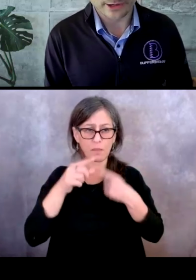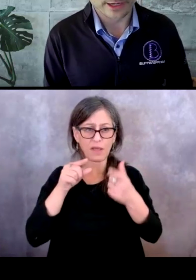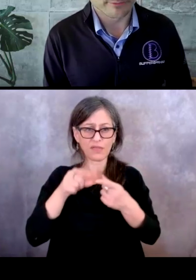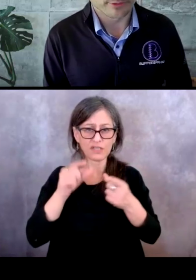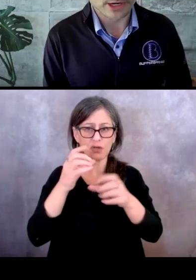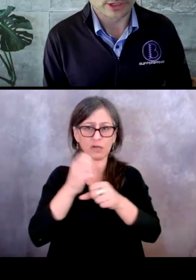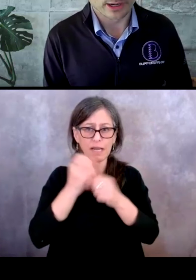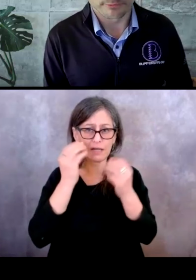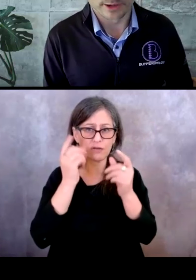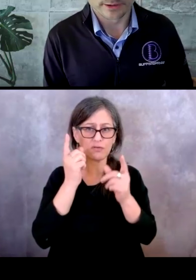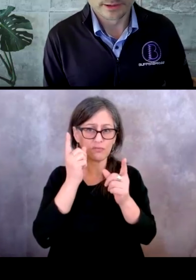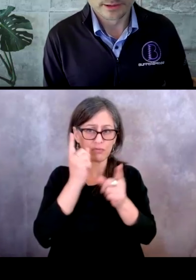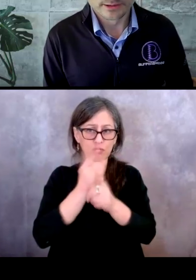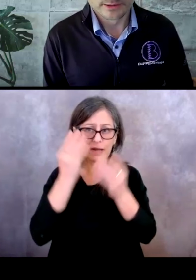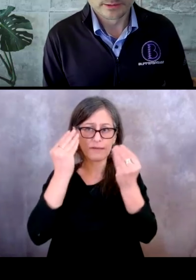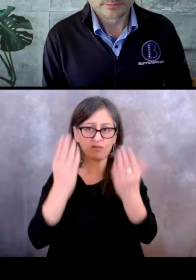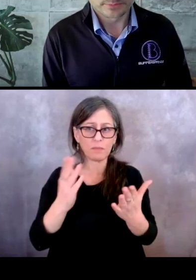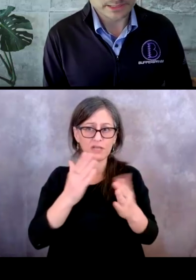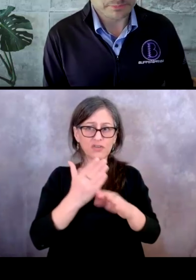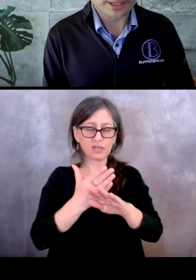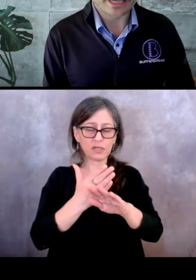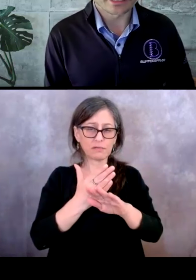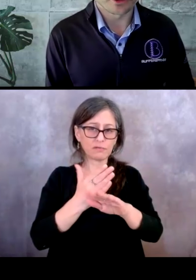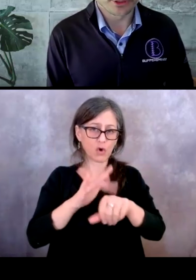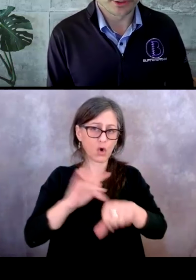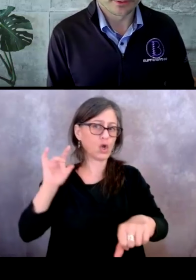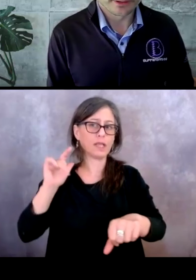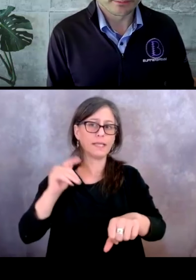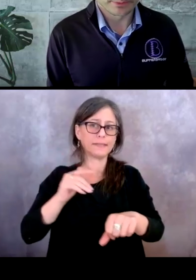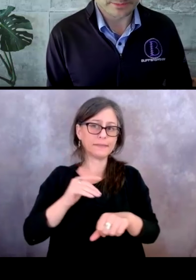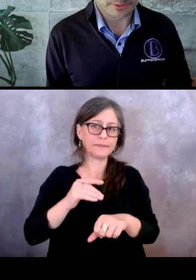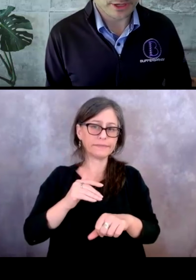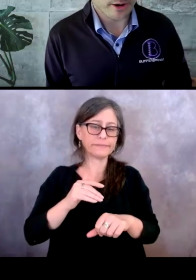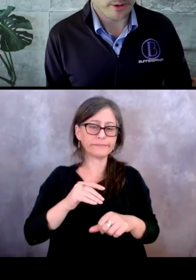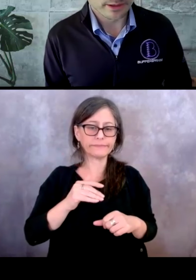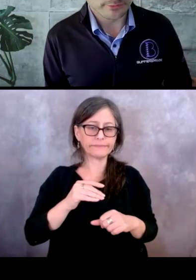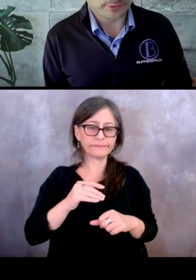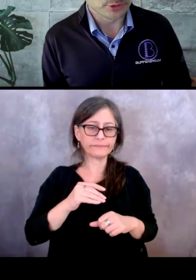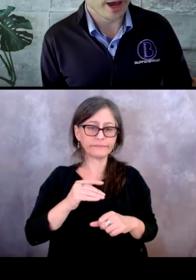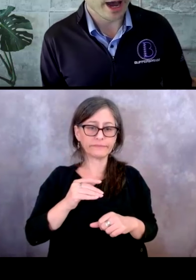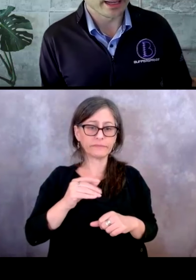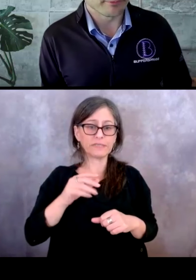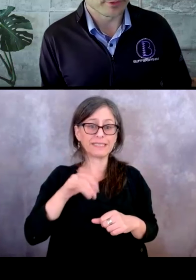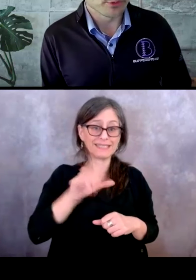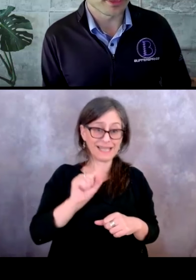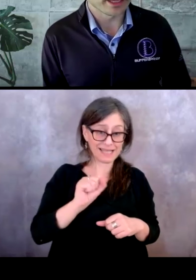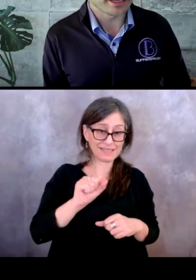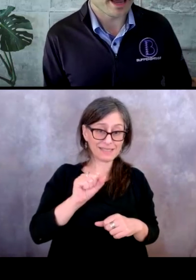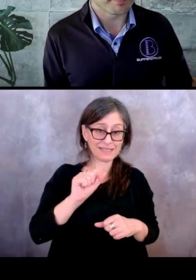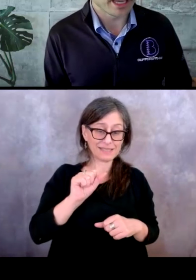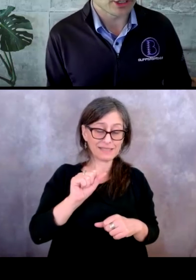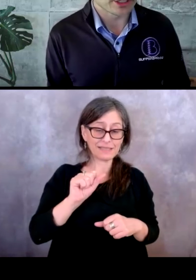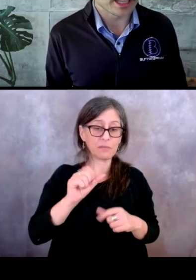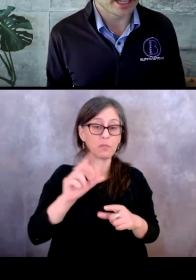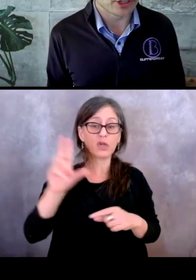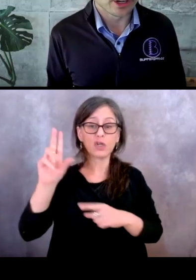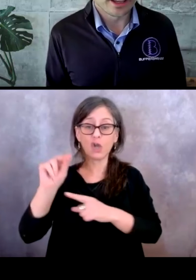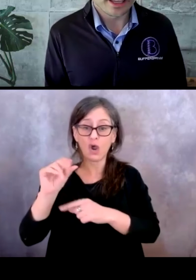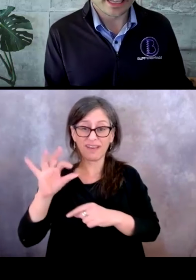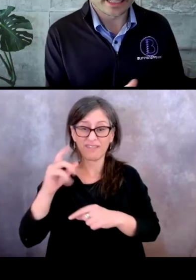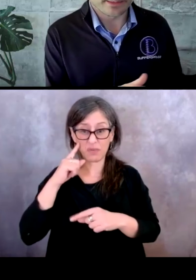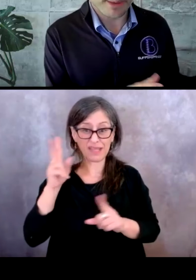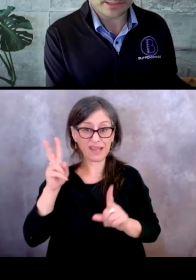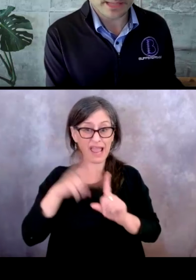all that great information up front? Please put yes if you do. Please put no if you do not. If you think the application